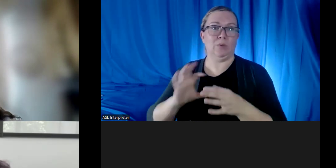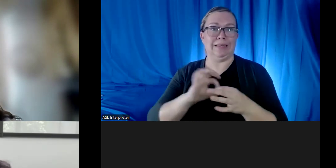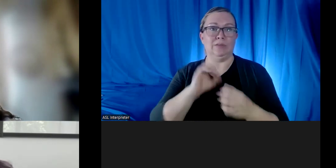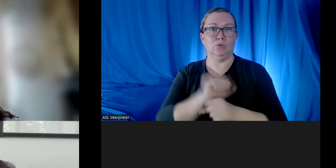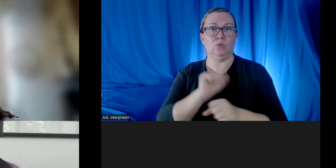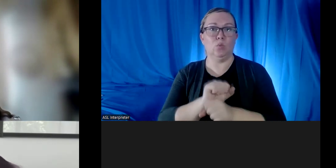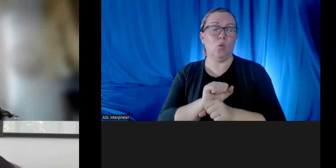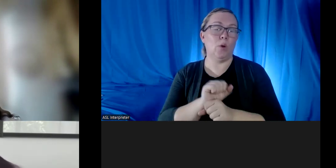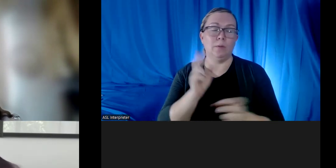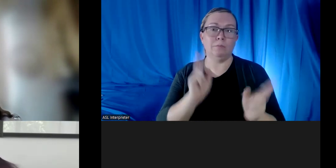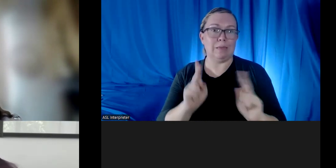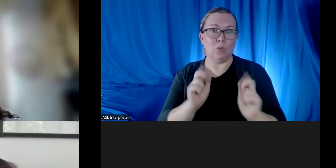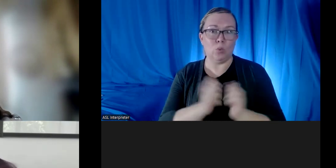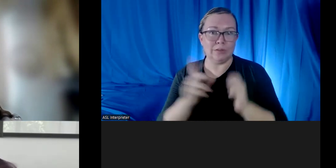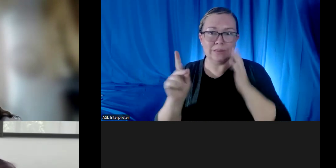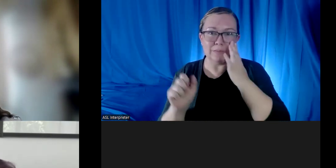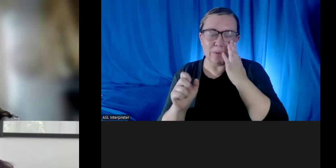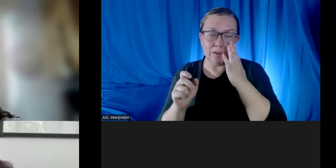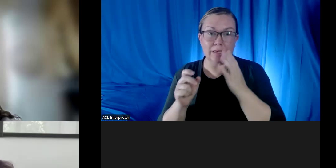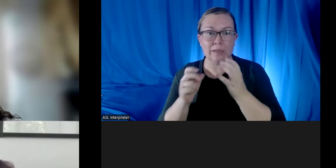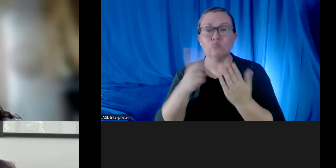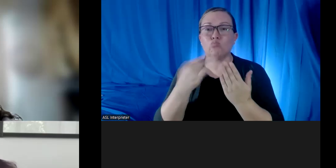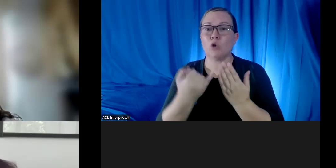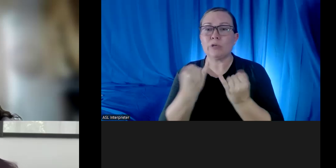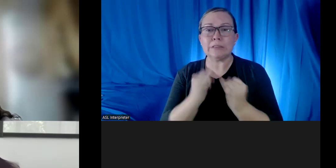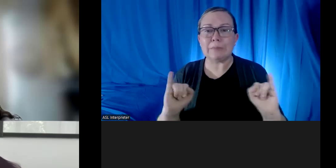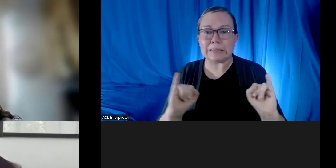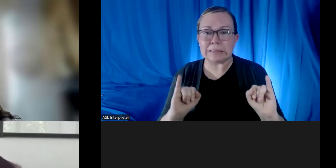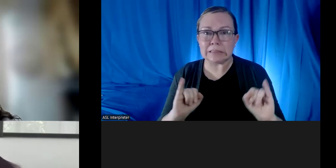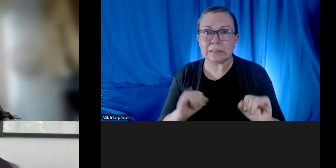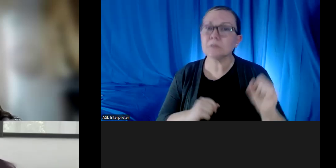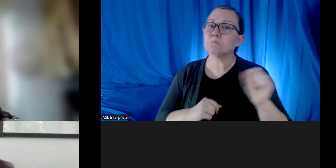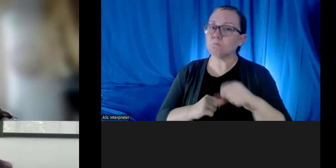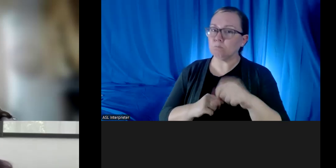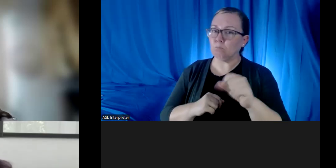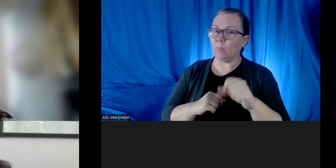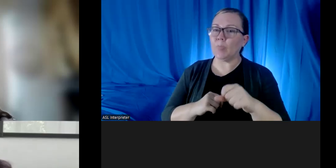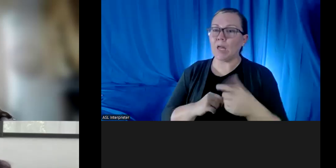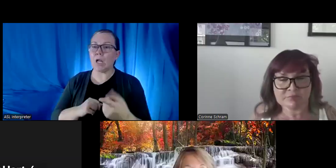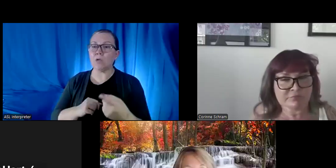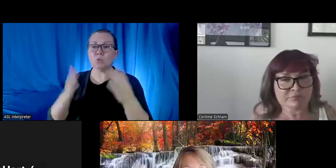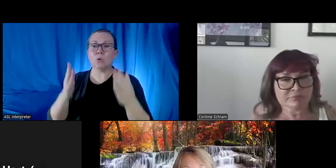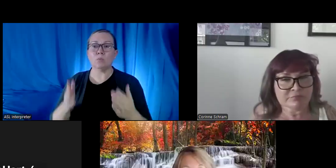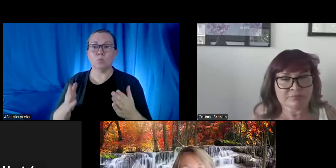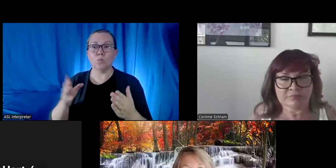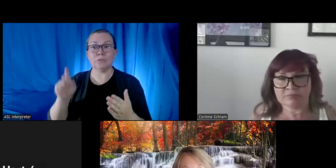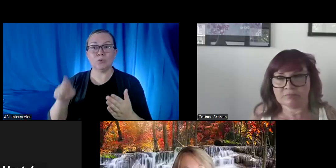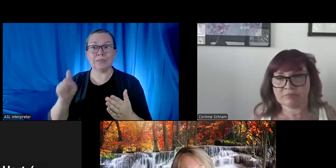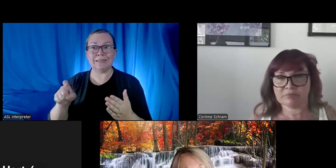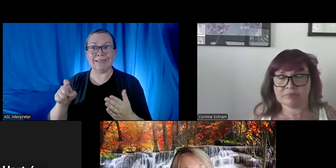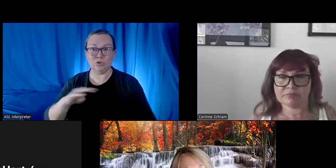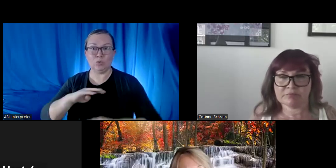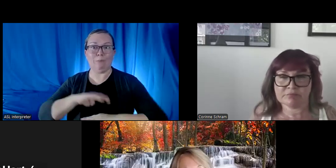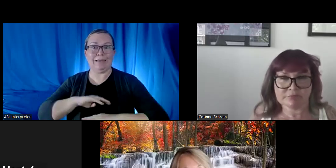with disabilities, Project Independence. Yeah, so the person would need to meet the